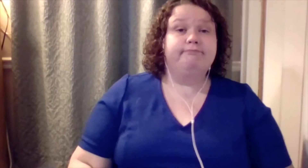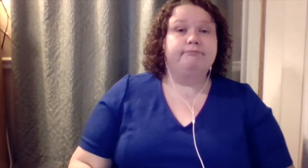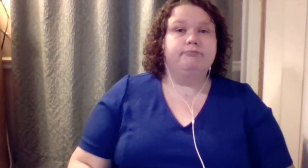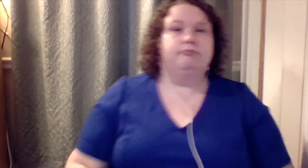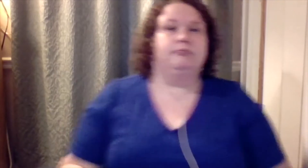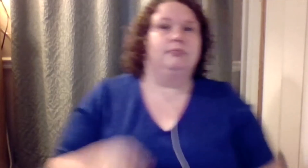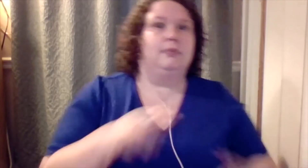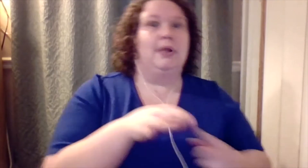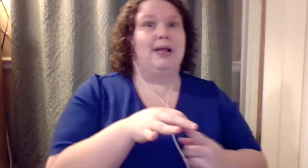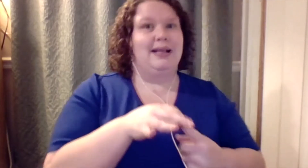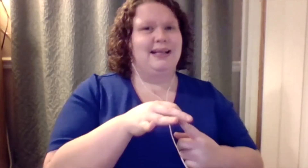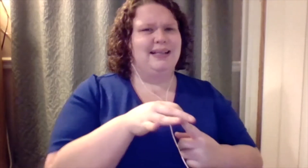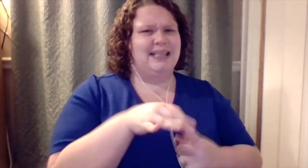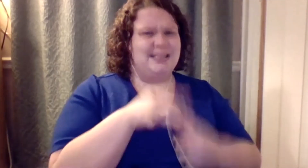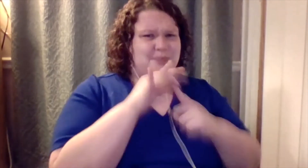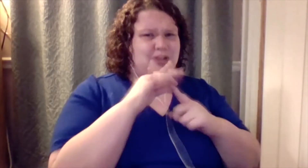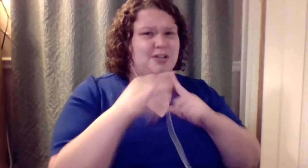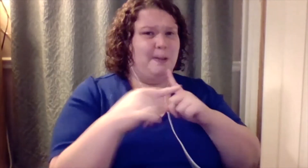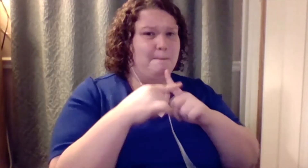Especially positive changes.